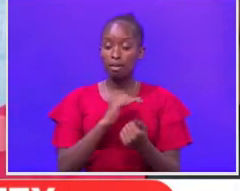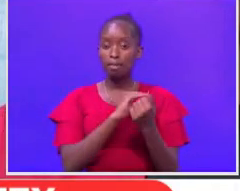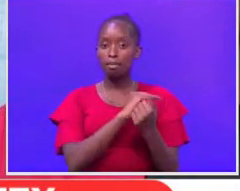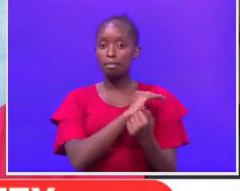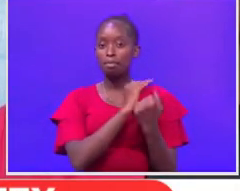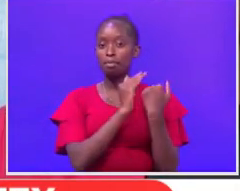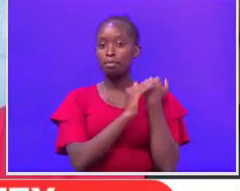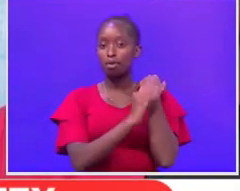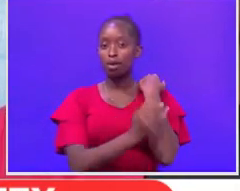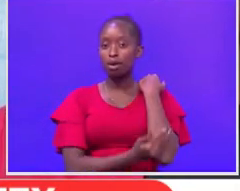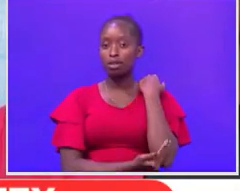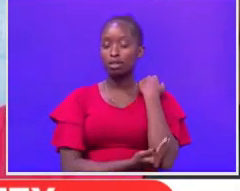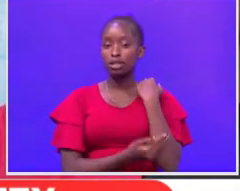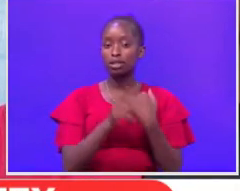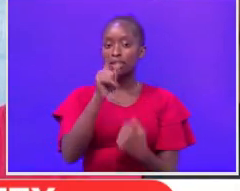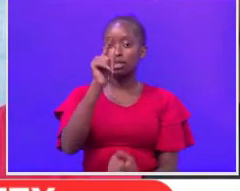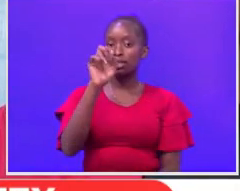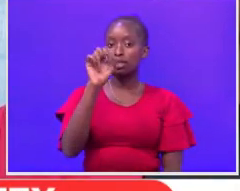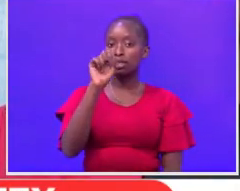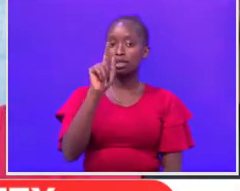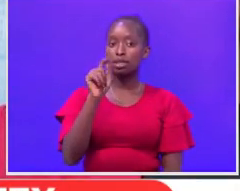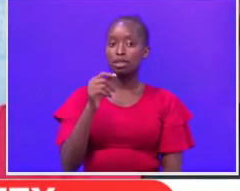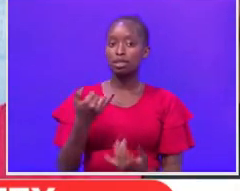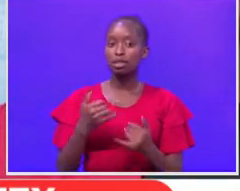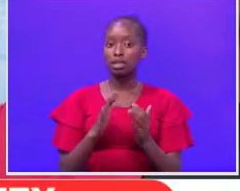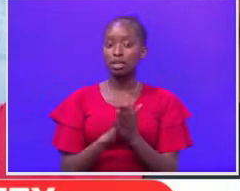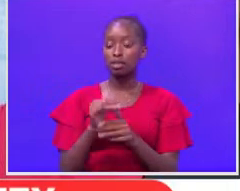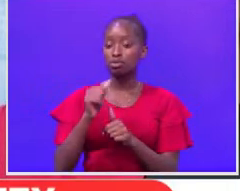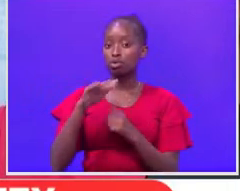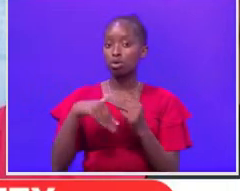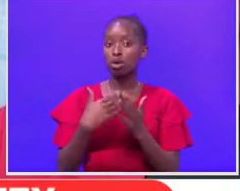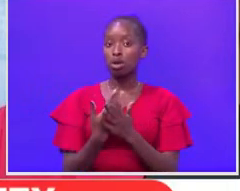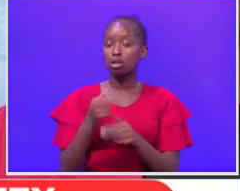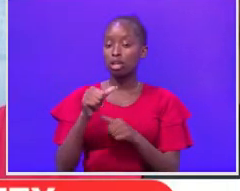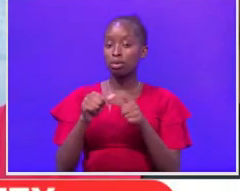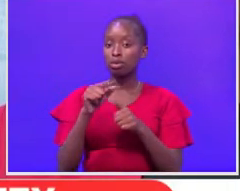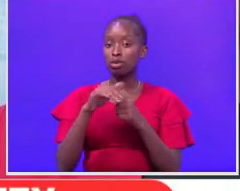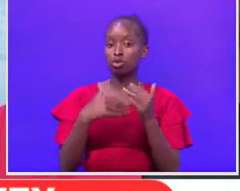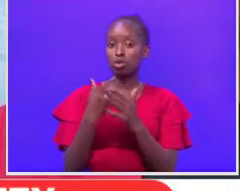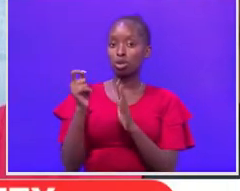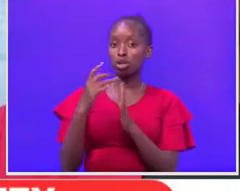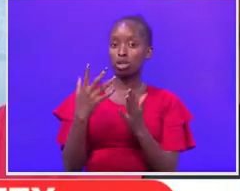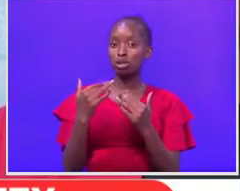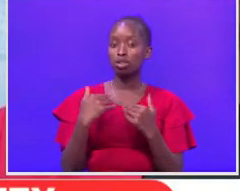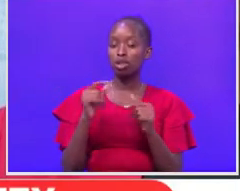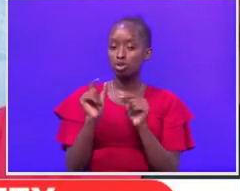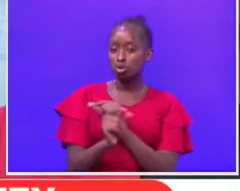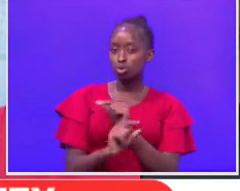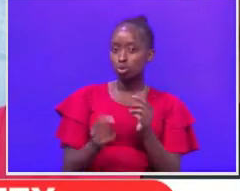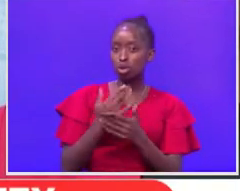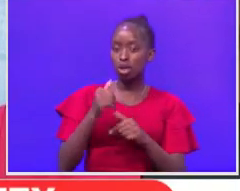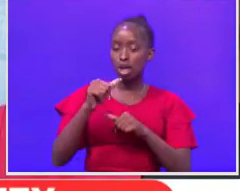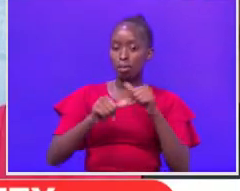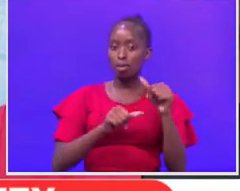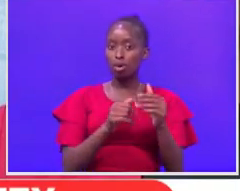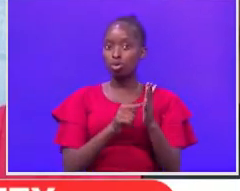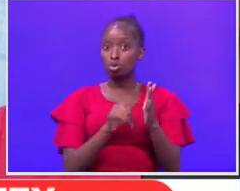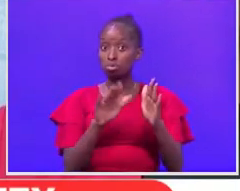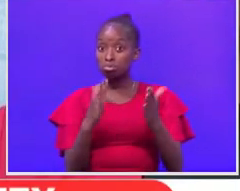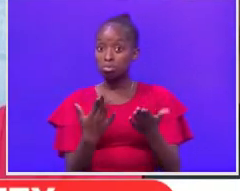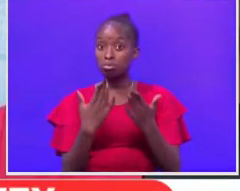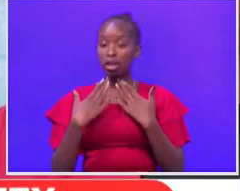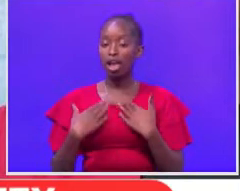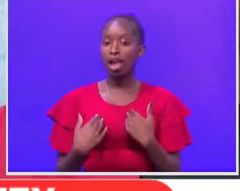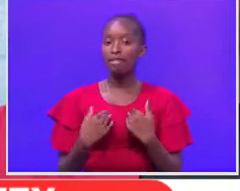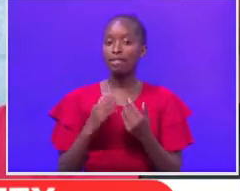deserving employment to Kenyans. So this is just a snapshot of the implication of